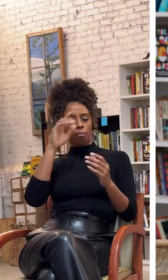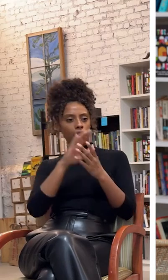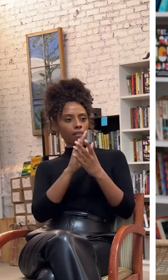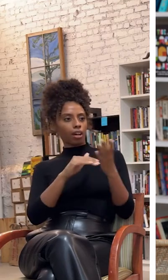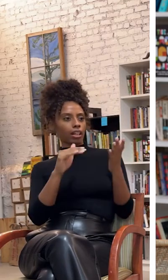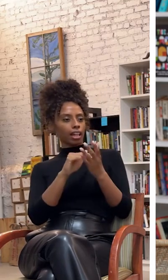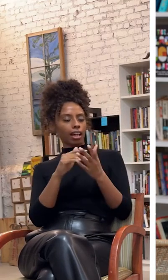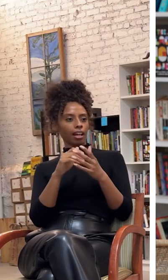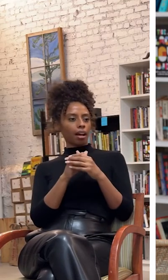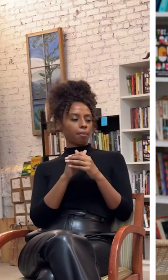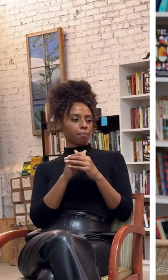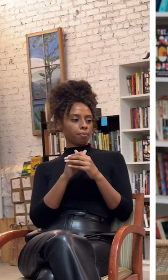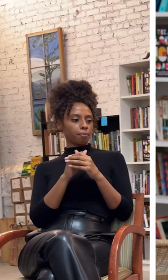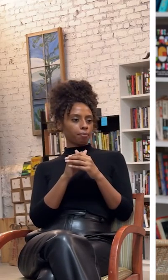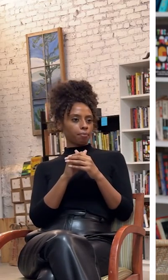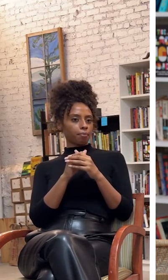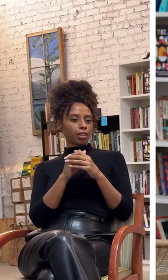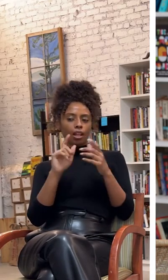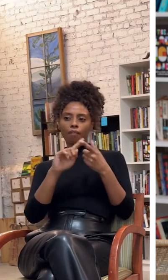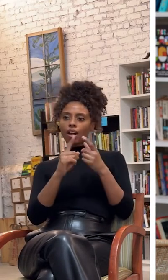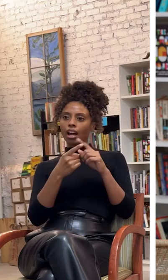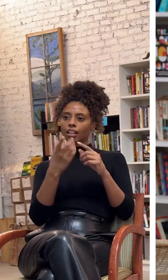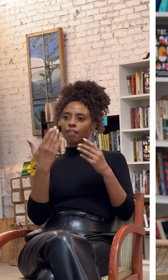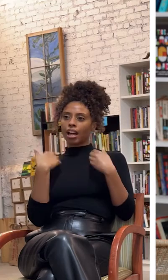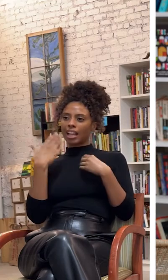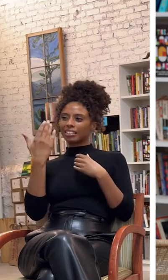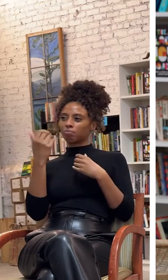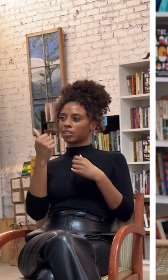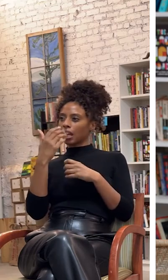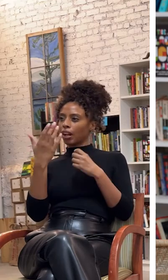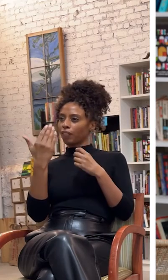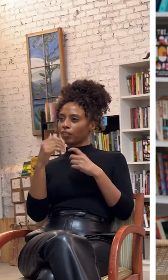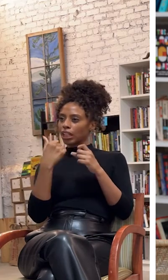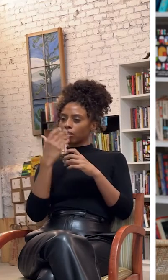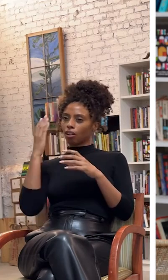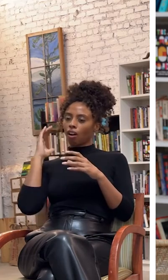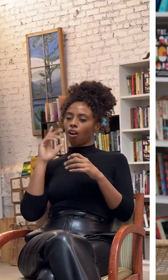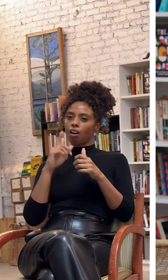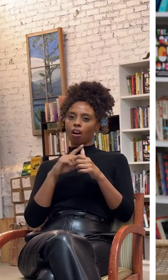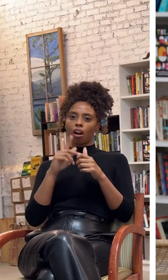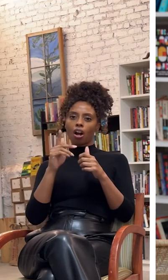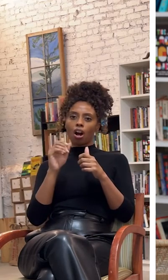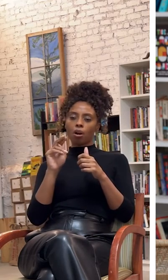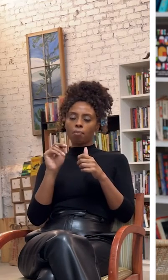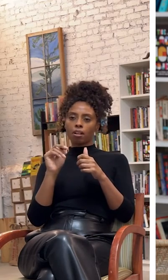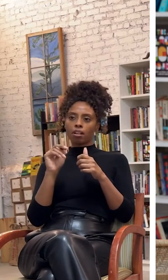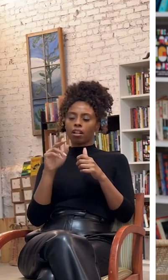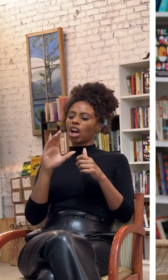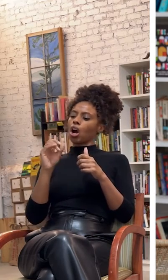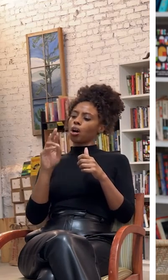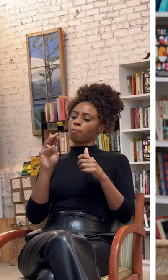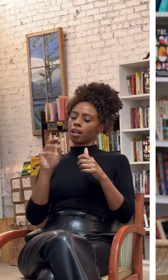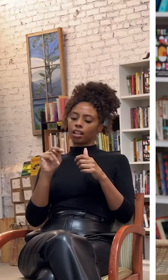of the comrades that I had like 10, 15 years ago. Carmen, Vivian, Walter, and other people that are not in the room, there